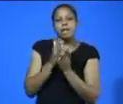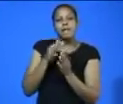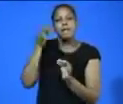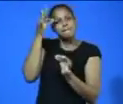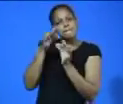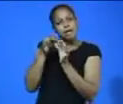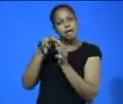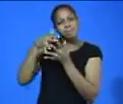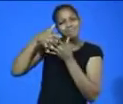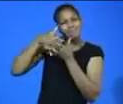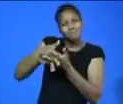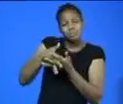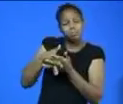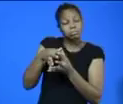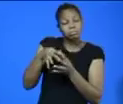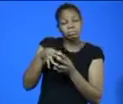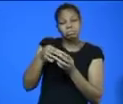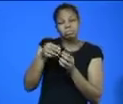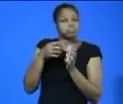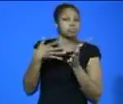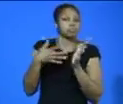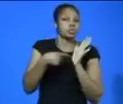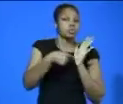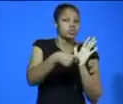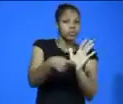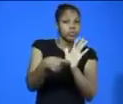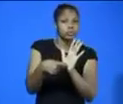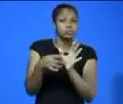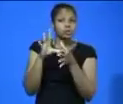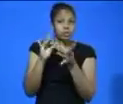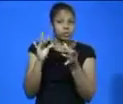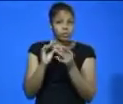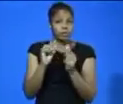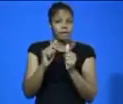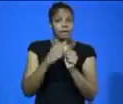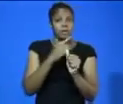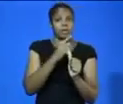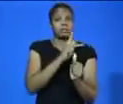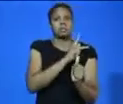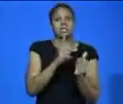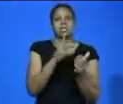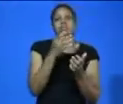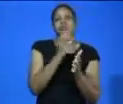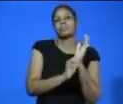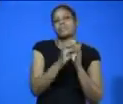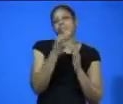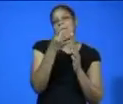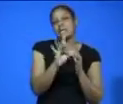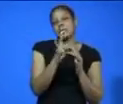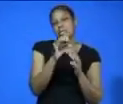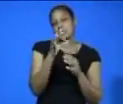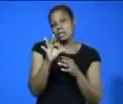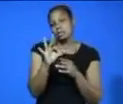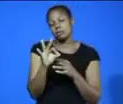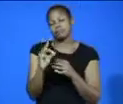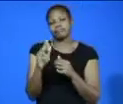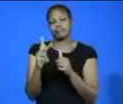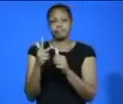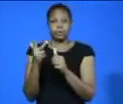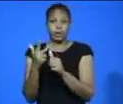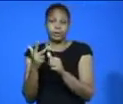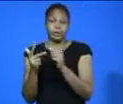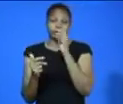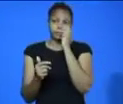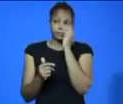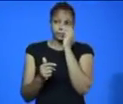at us in the story of 1 Kings 18 and 19. Thirdly,